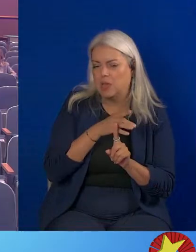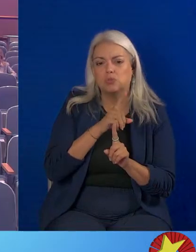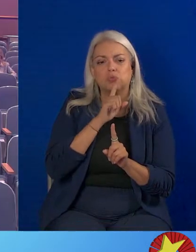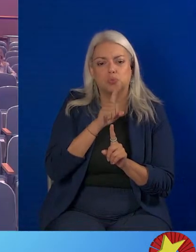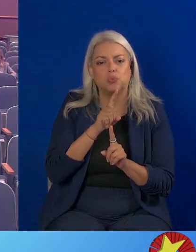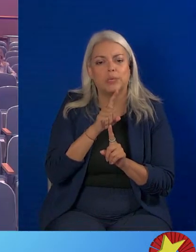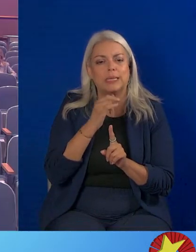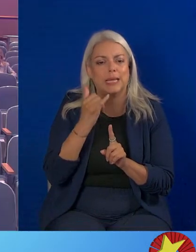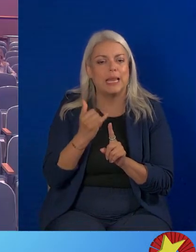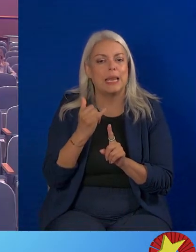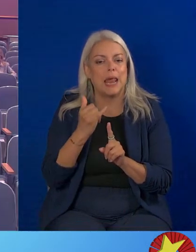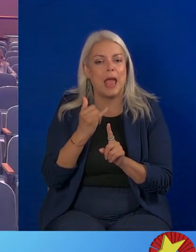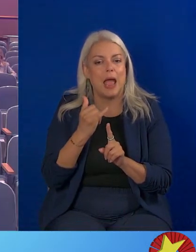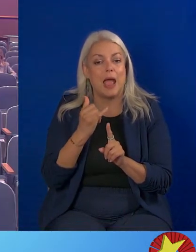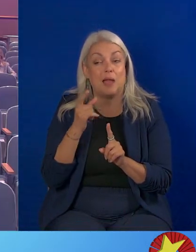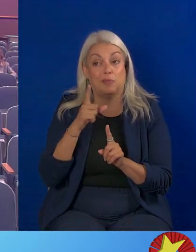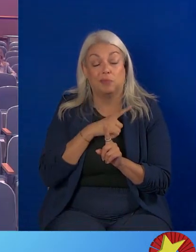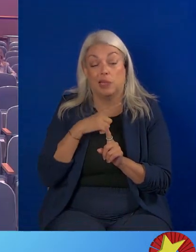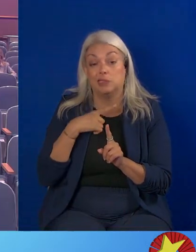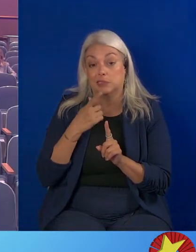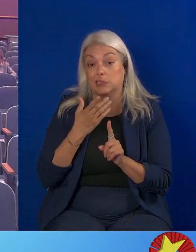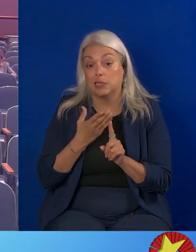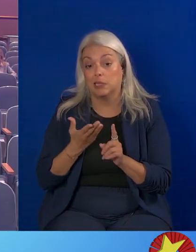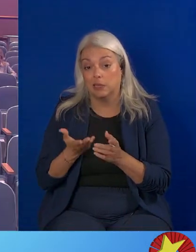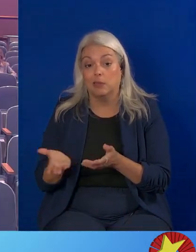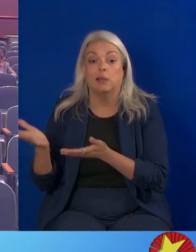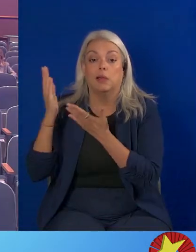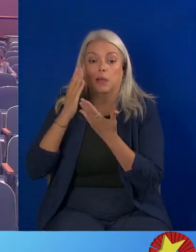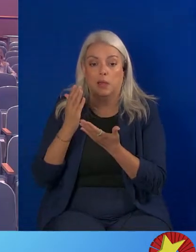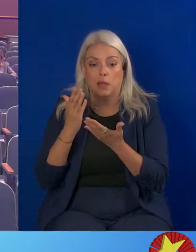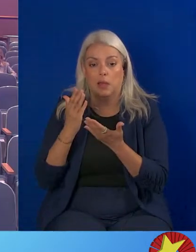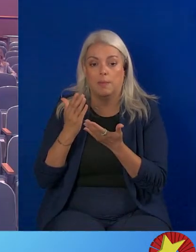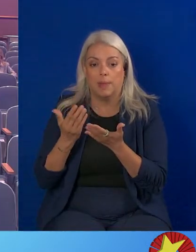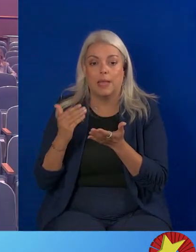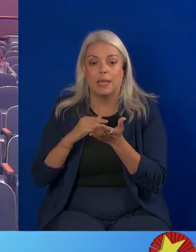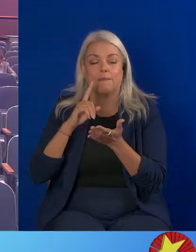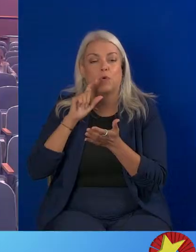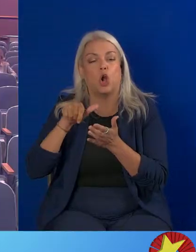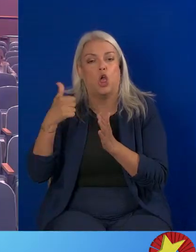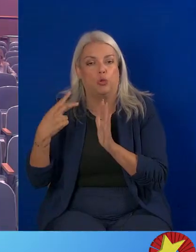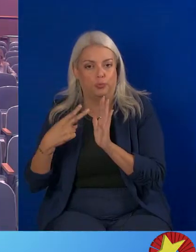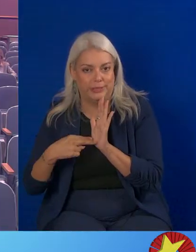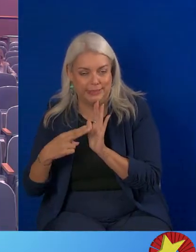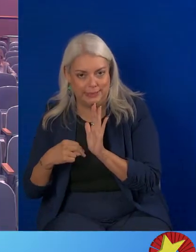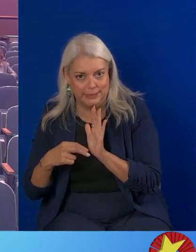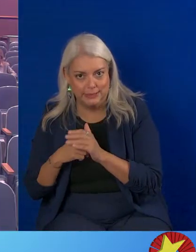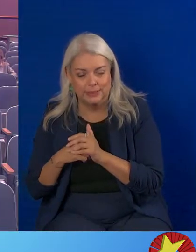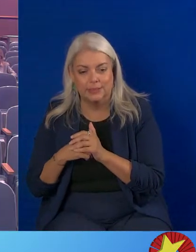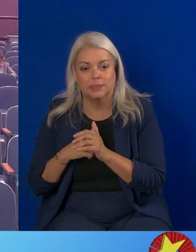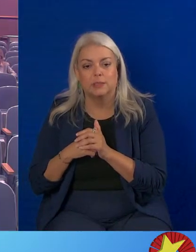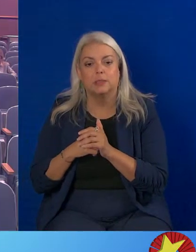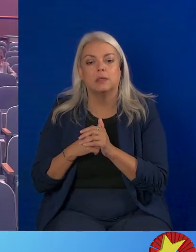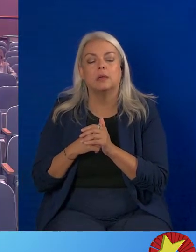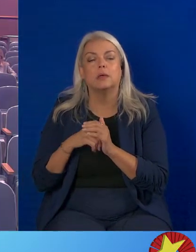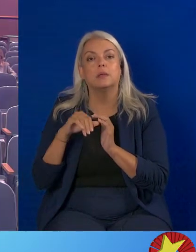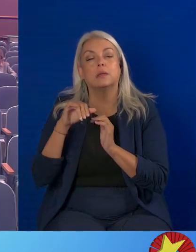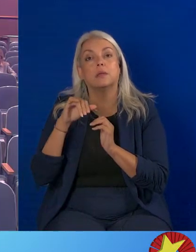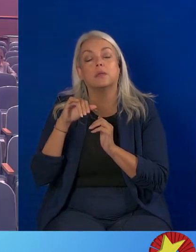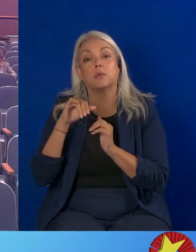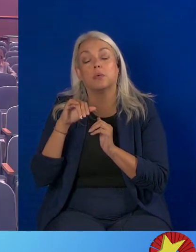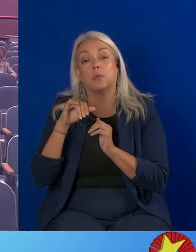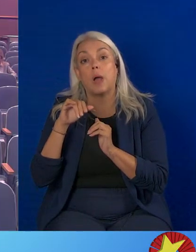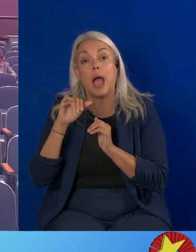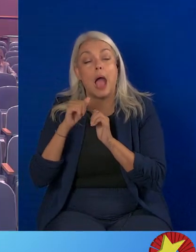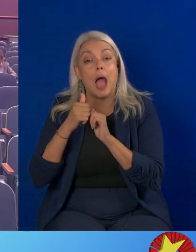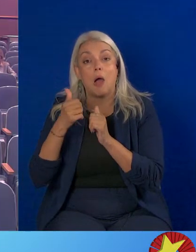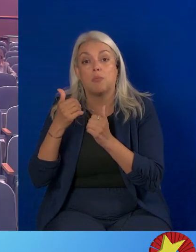coming back for another read. And that is in response